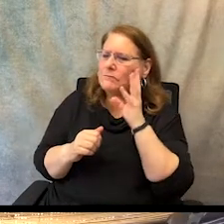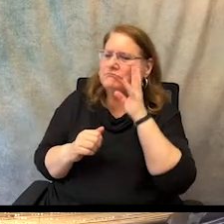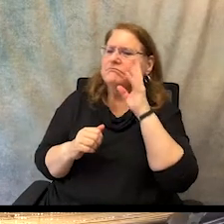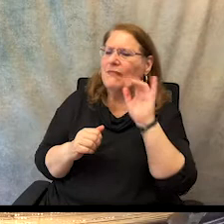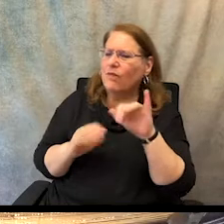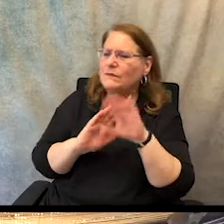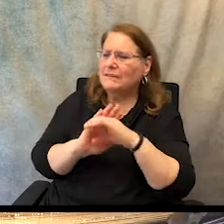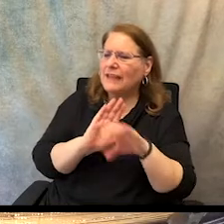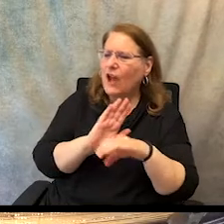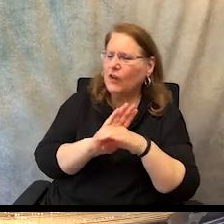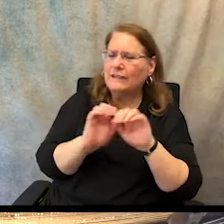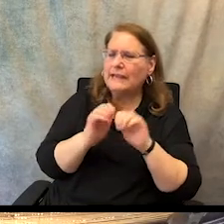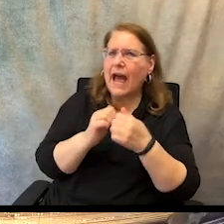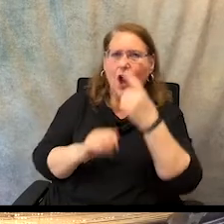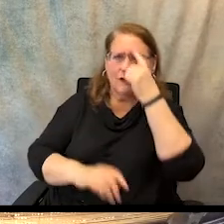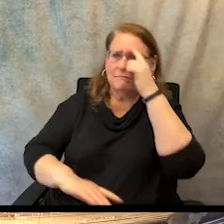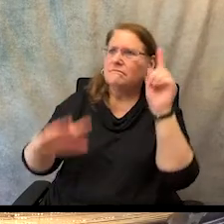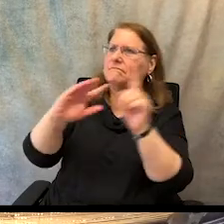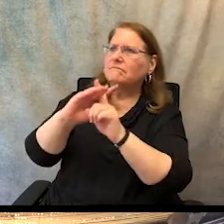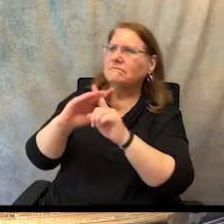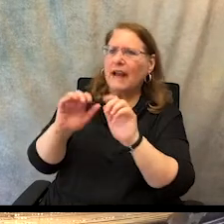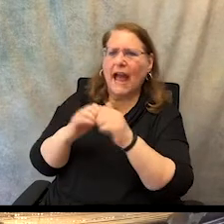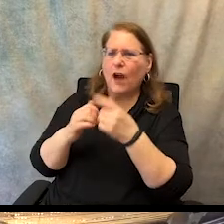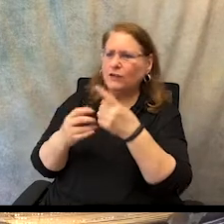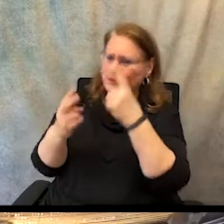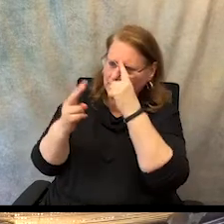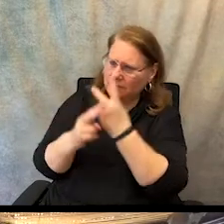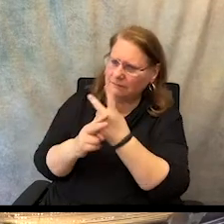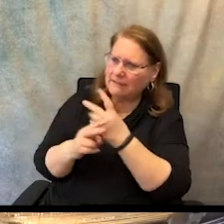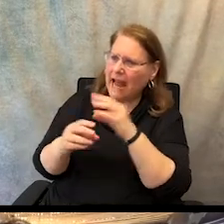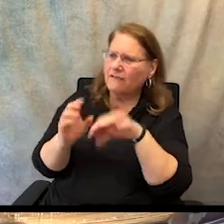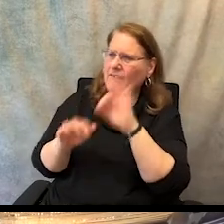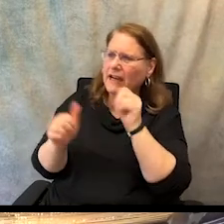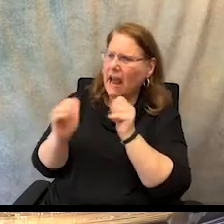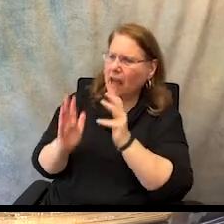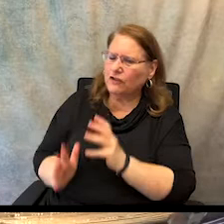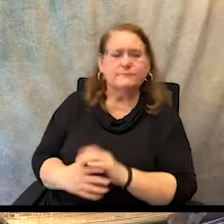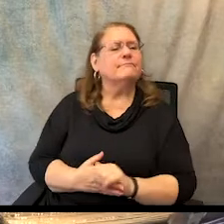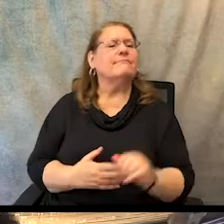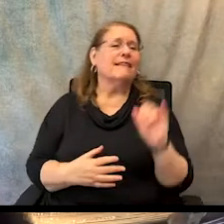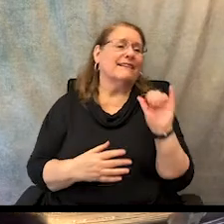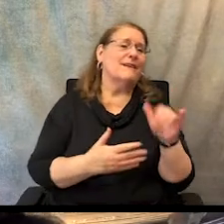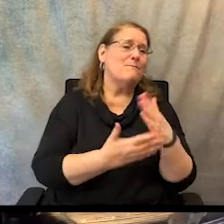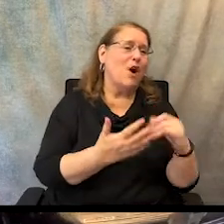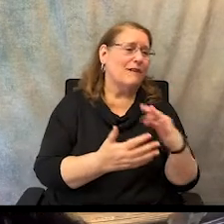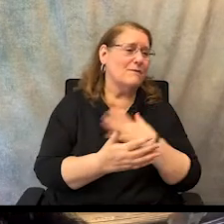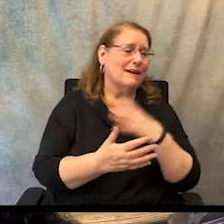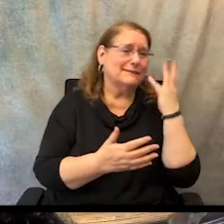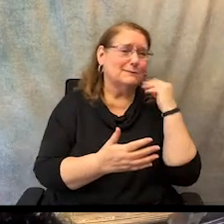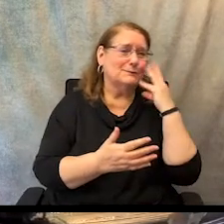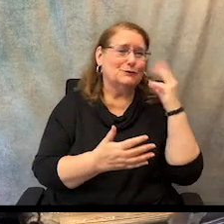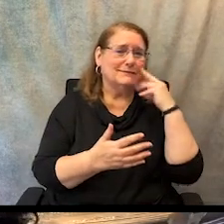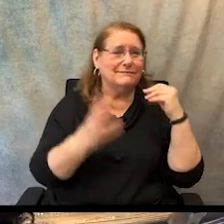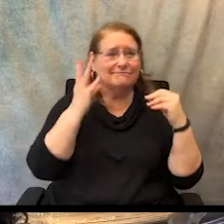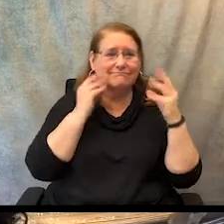characters? How did they come to you, and maybe how did you find the actors? Of course, it's a part of my experiences in